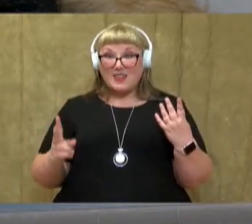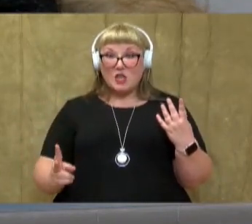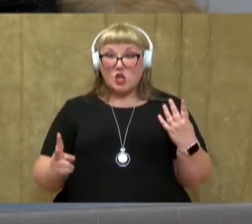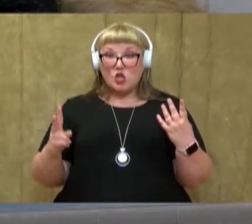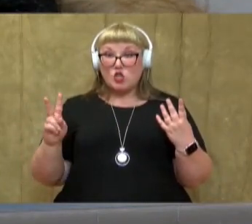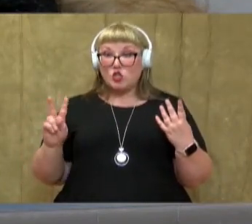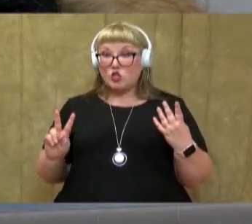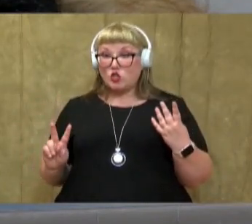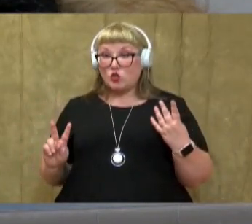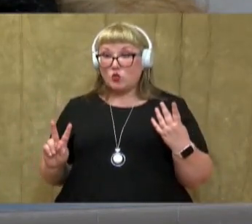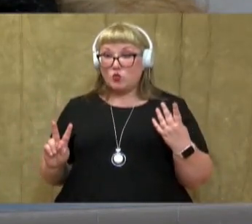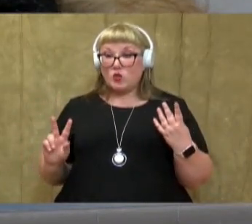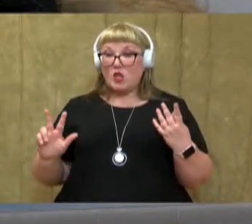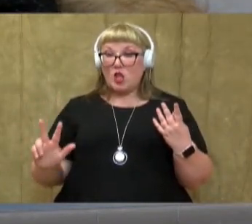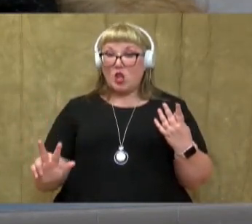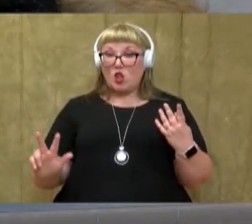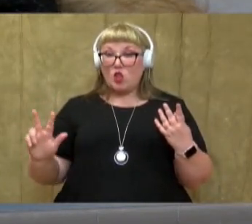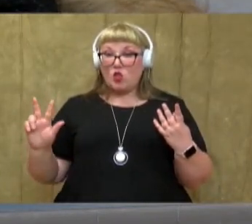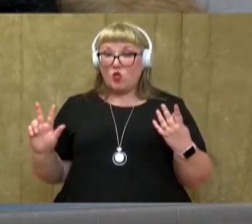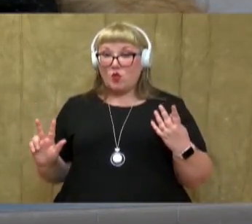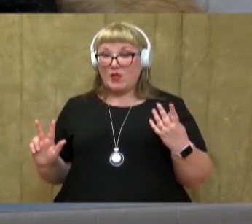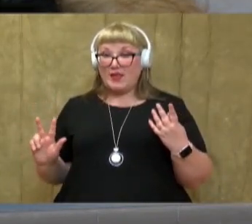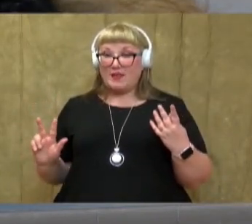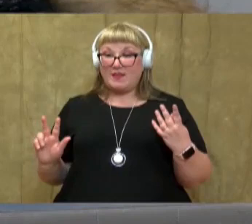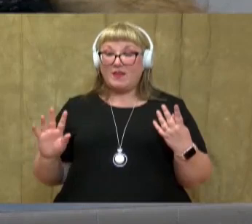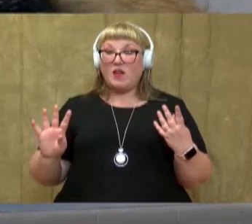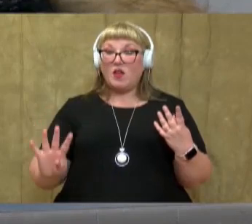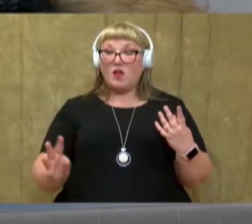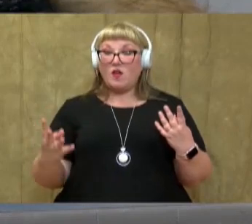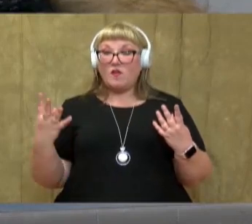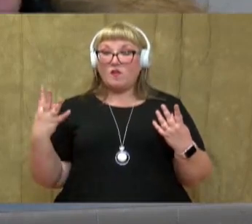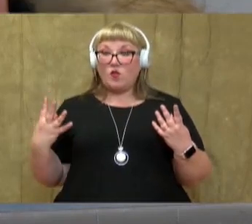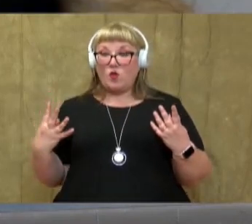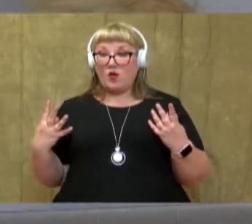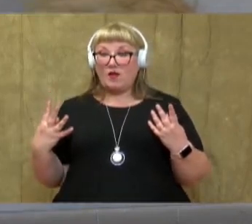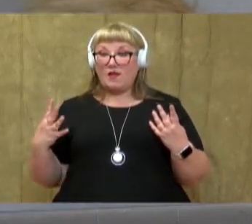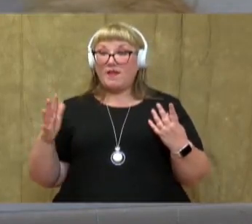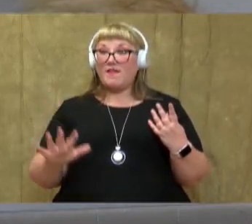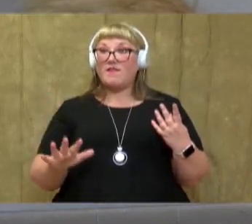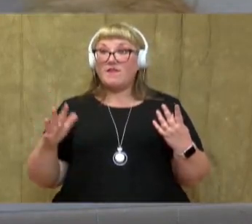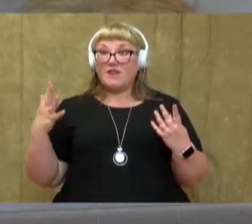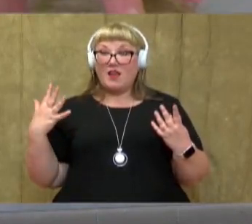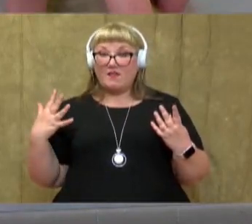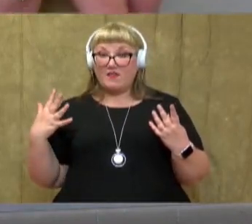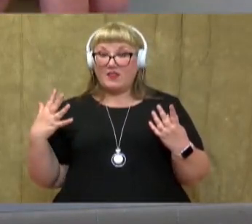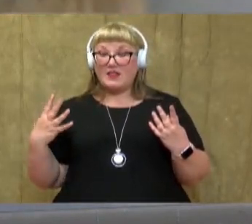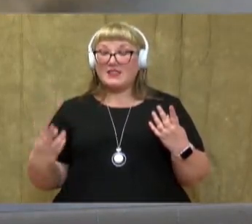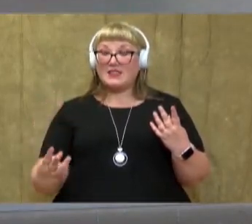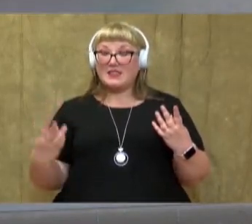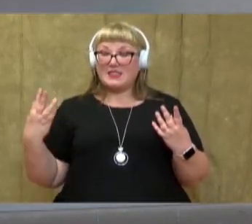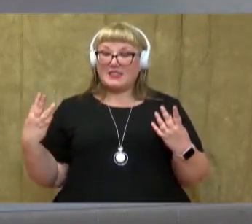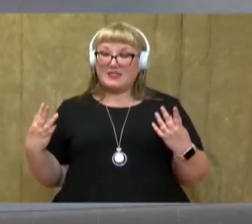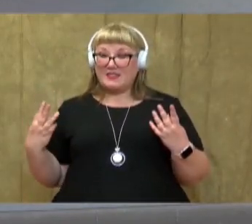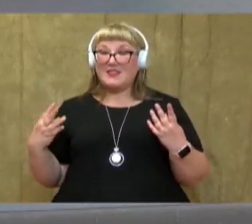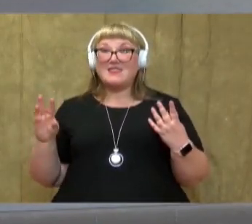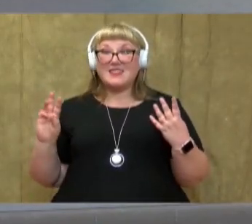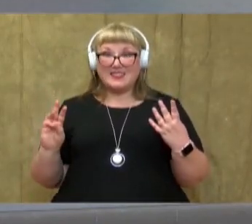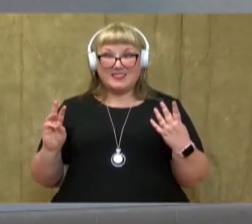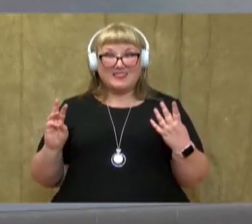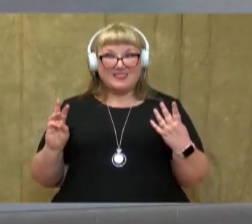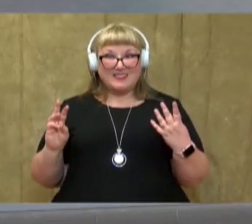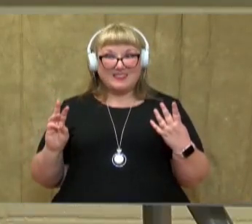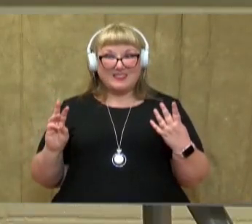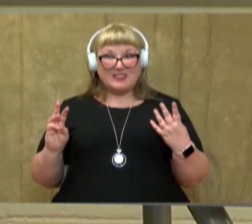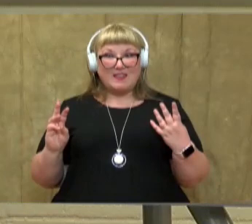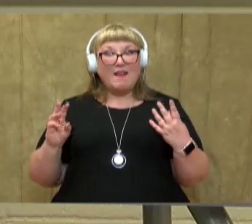One, two, three, four, five, six. So we have